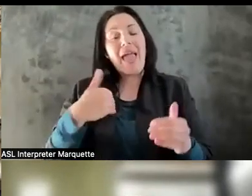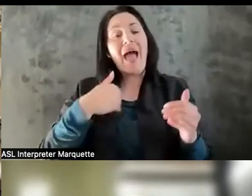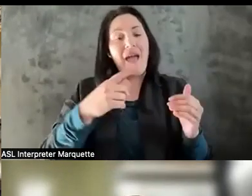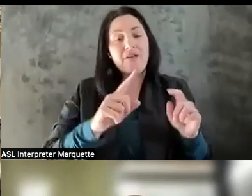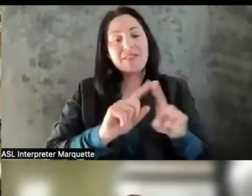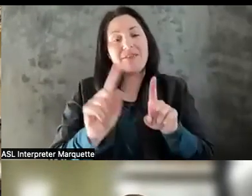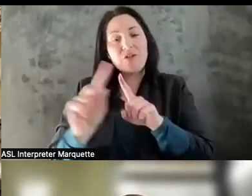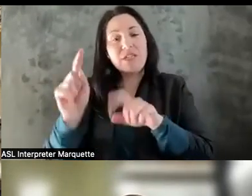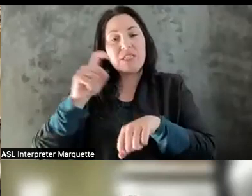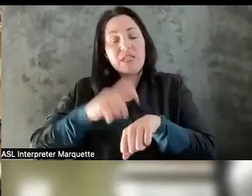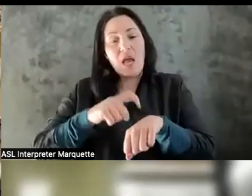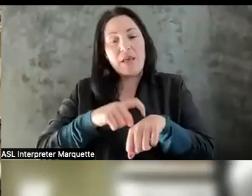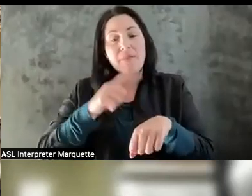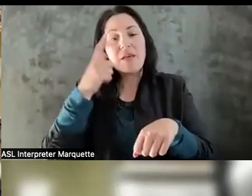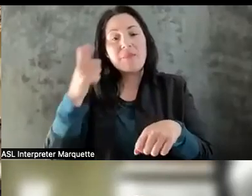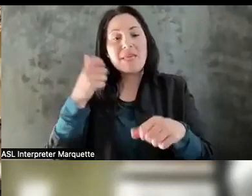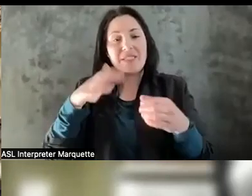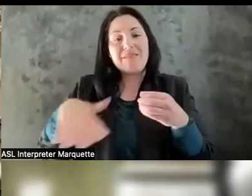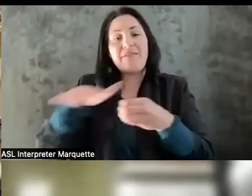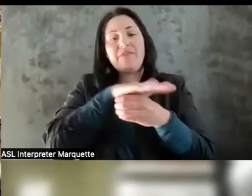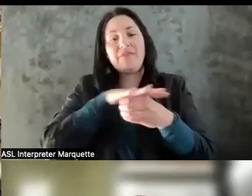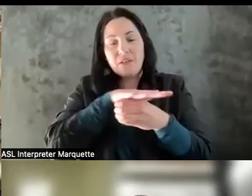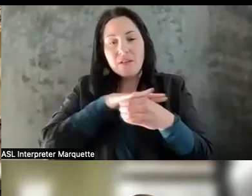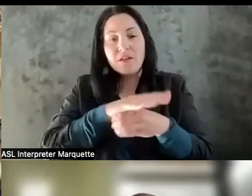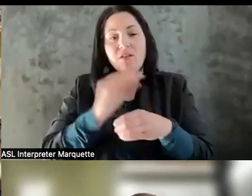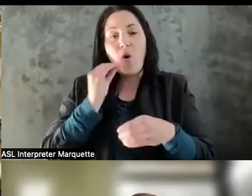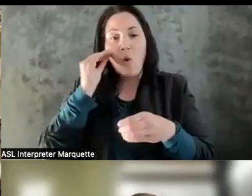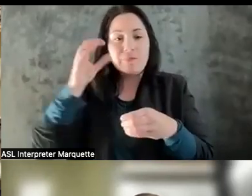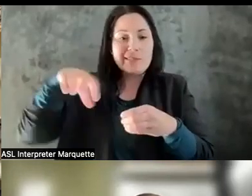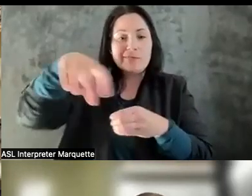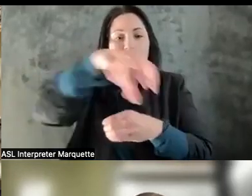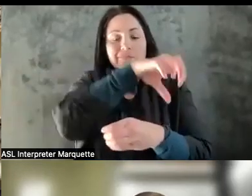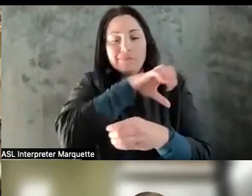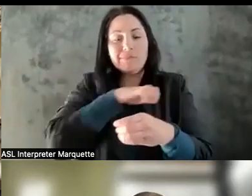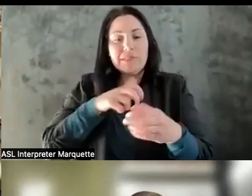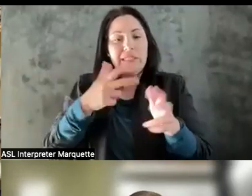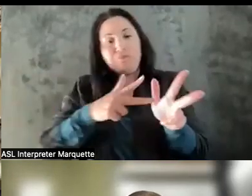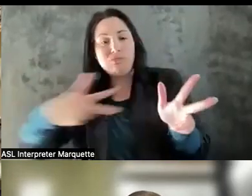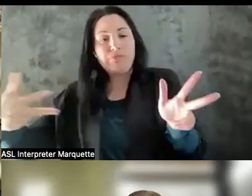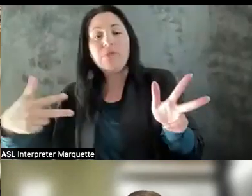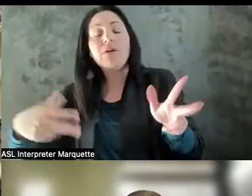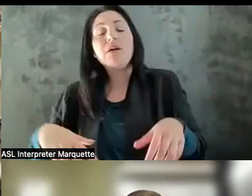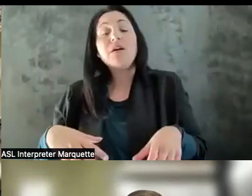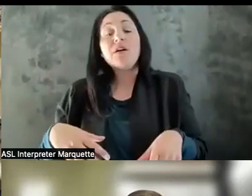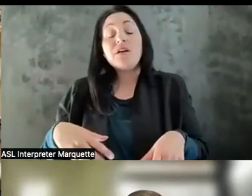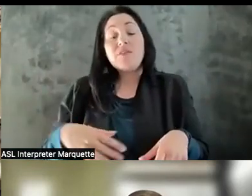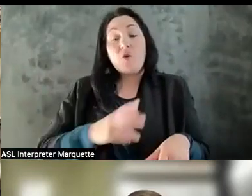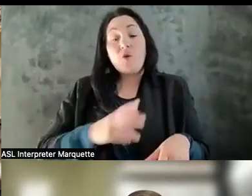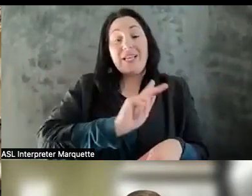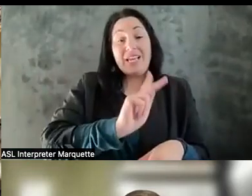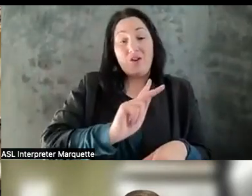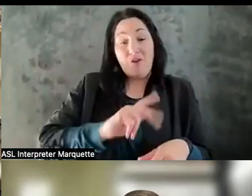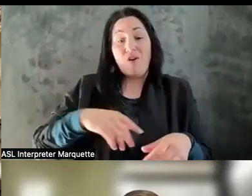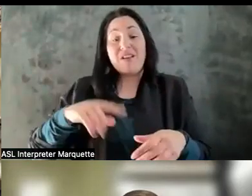of the impact of the neighborhood. Honestly, we have it between our kinder and first,